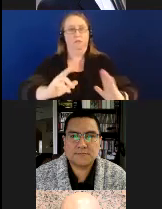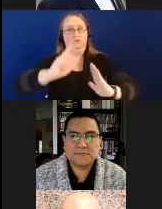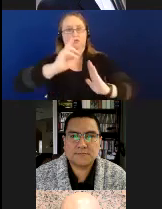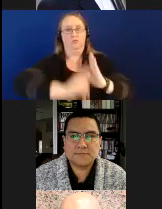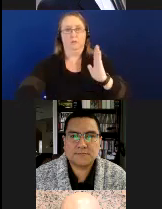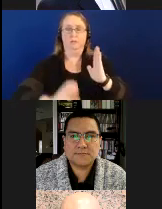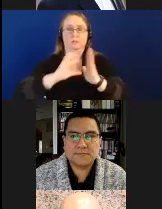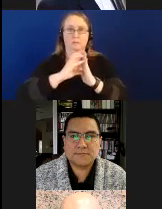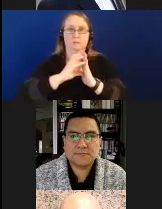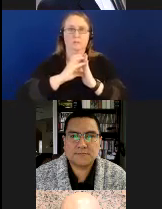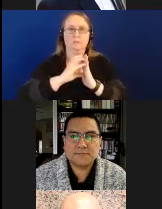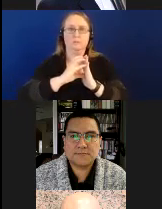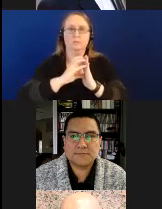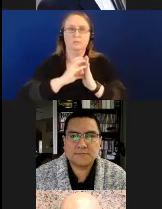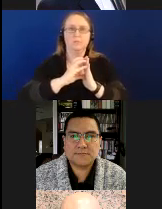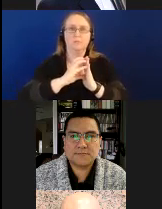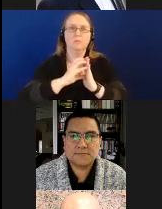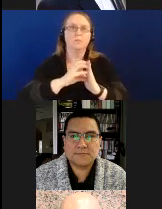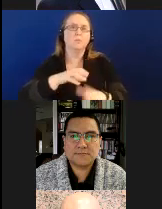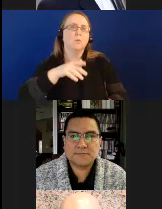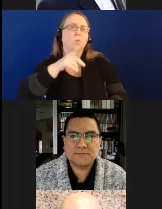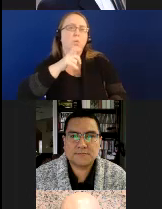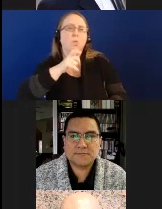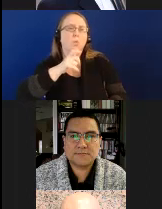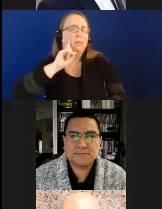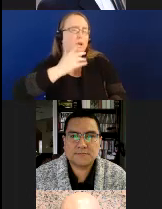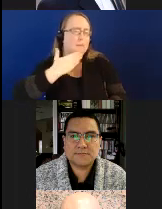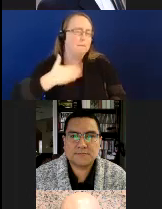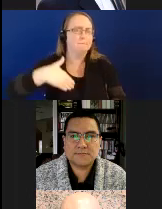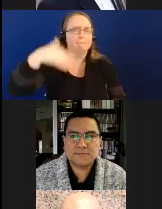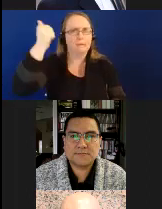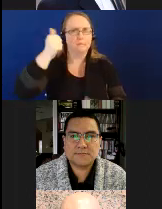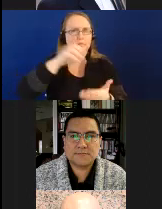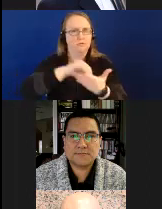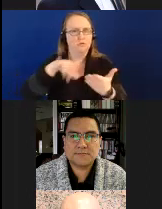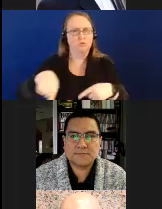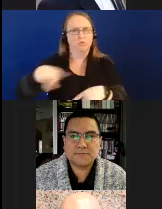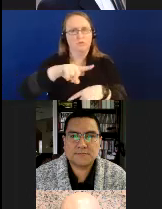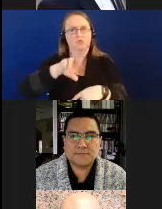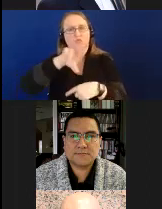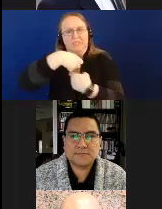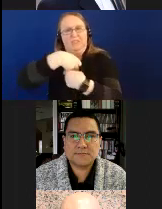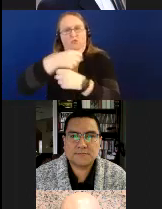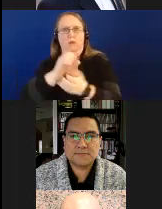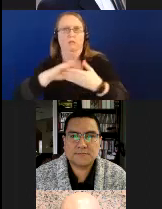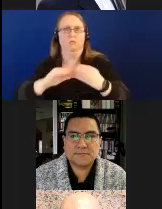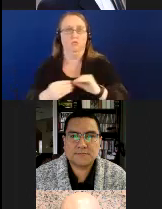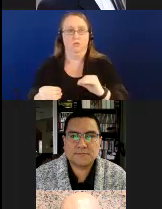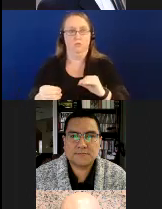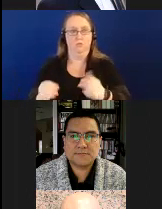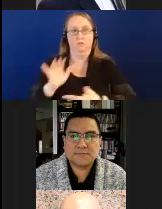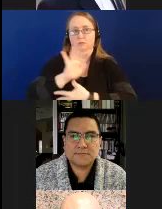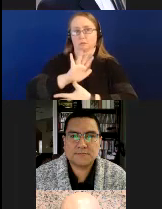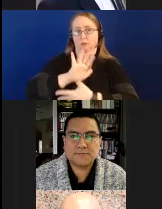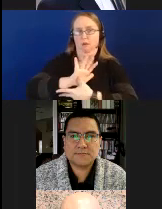passage, who do you think did the best out of those students at reconstructing the story? Was it A, kids who